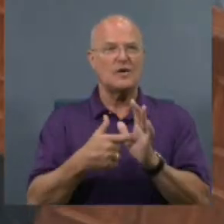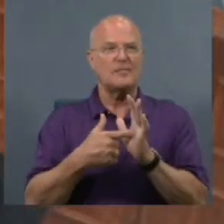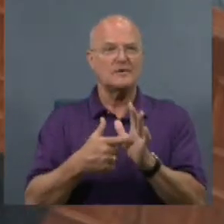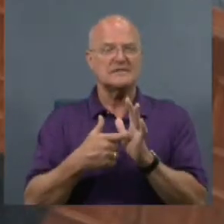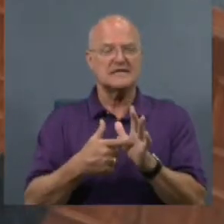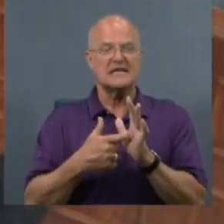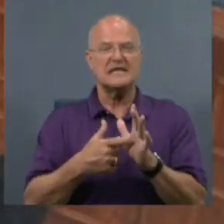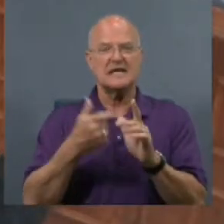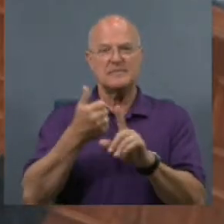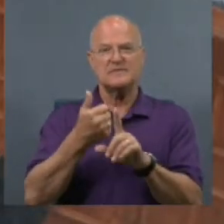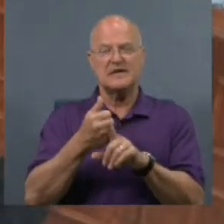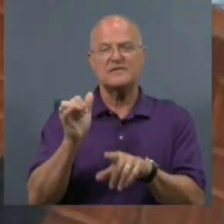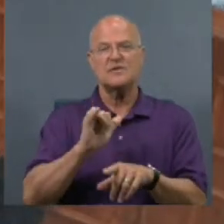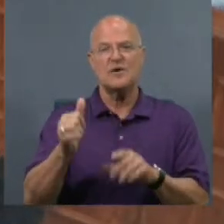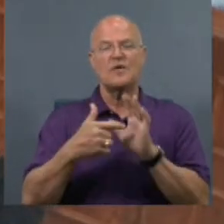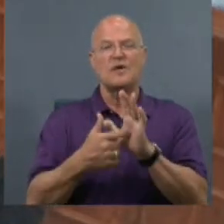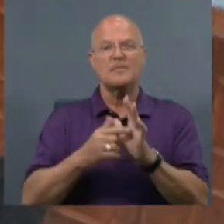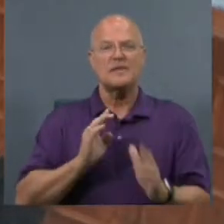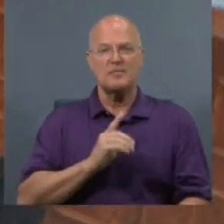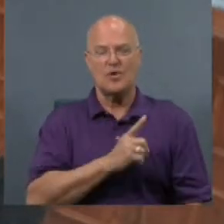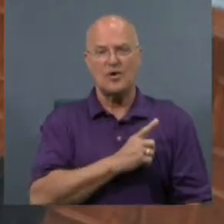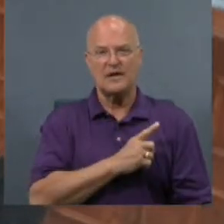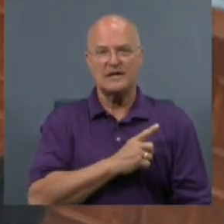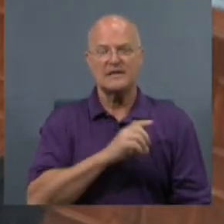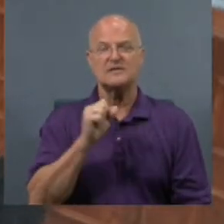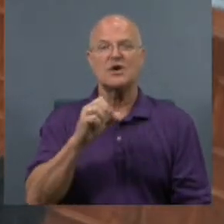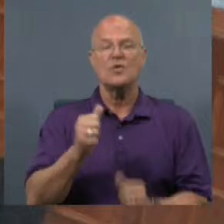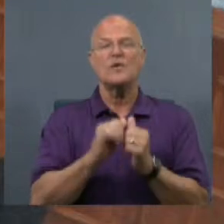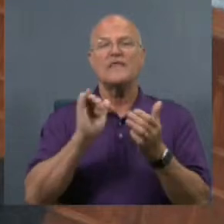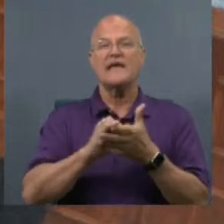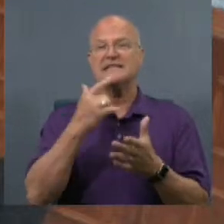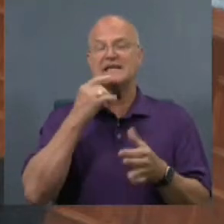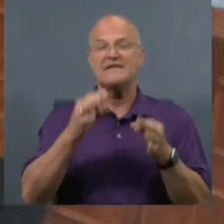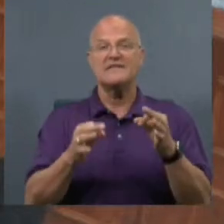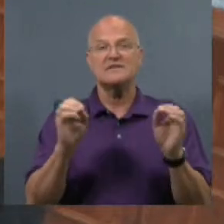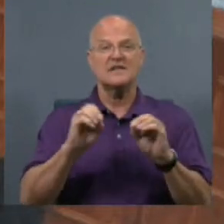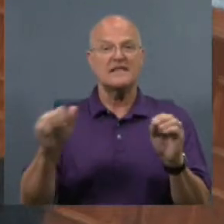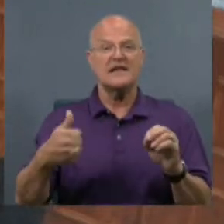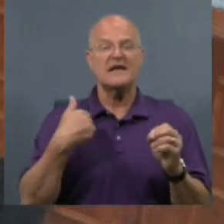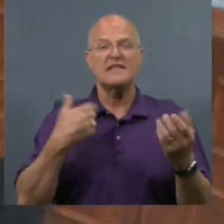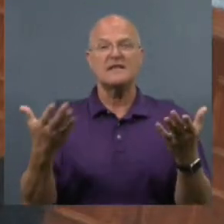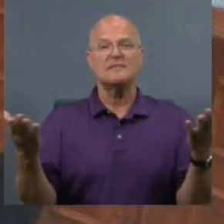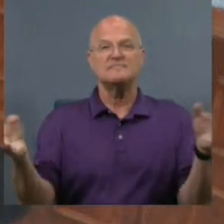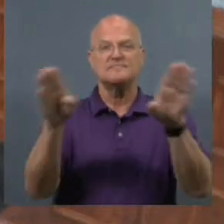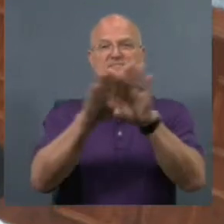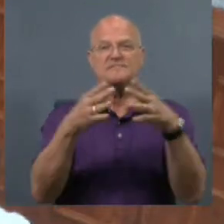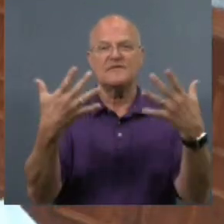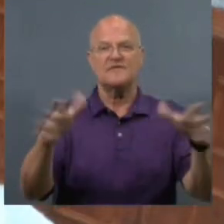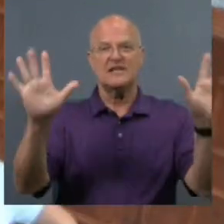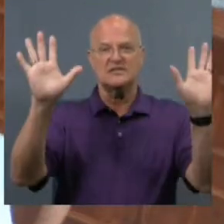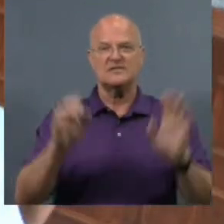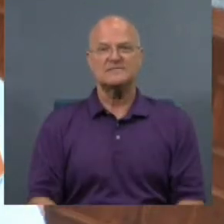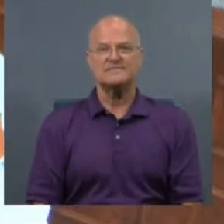representing himself as well as representing the board. So with that said, if there's nothing else, this meeting is adjourned.